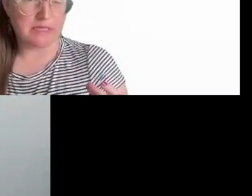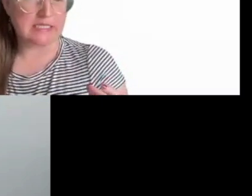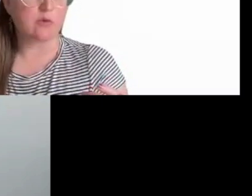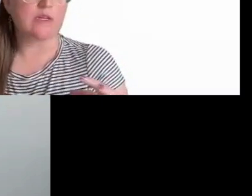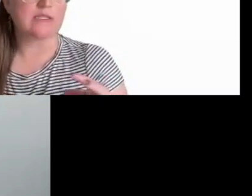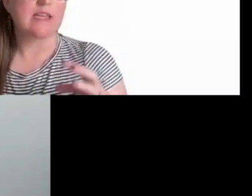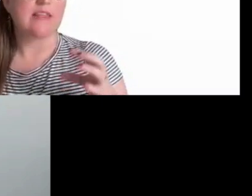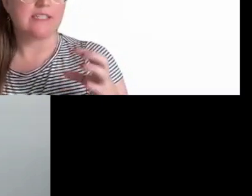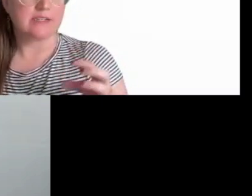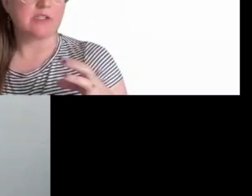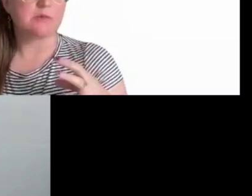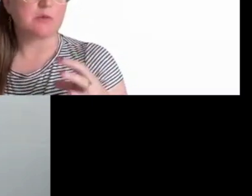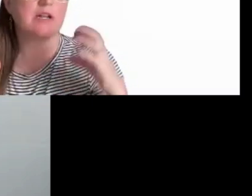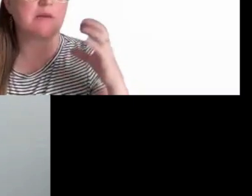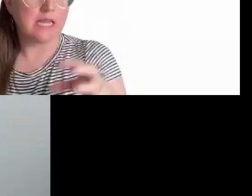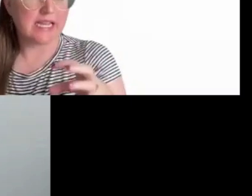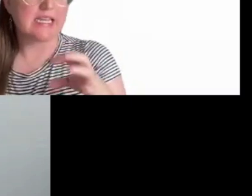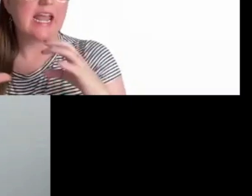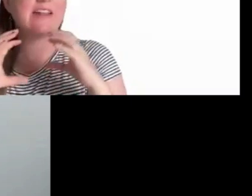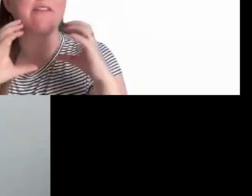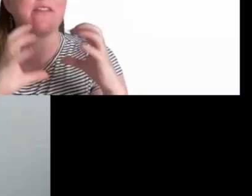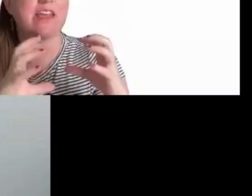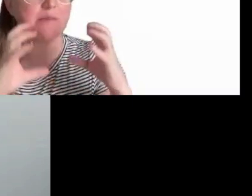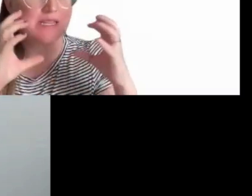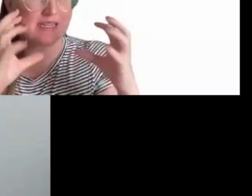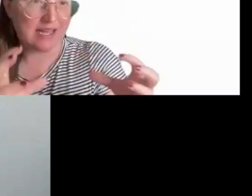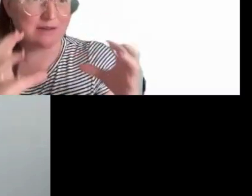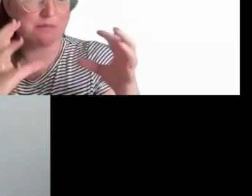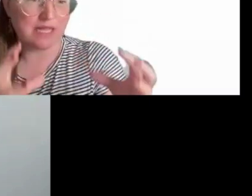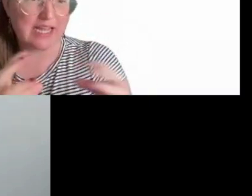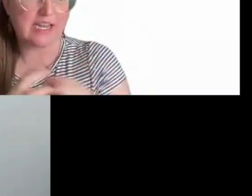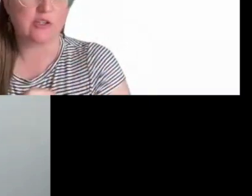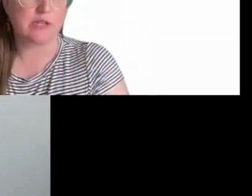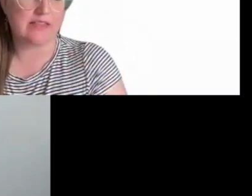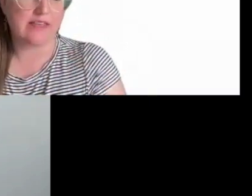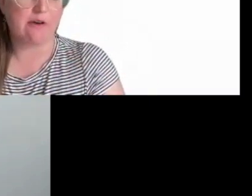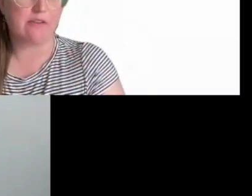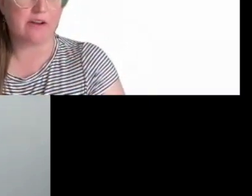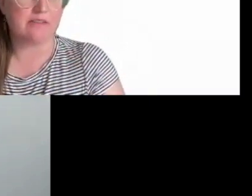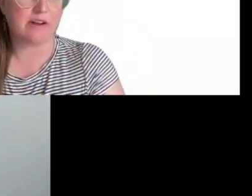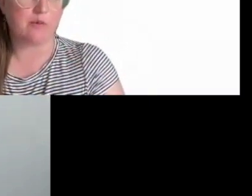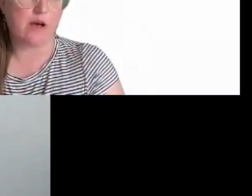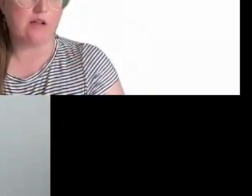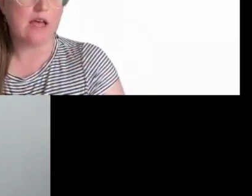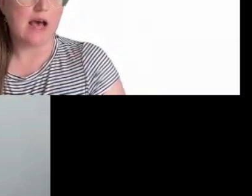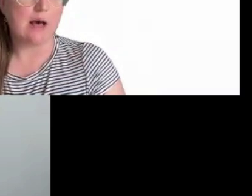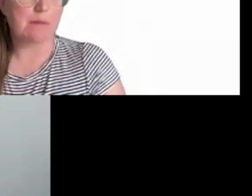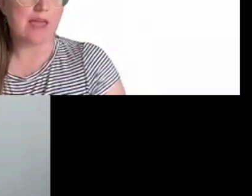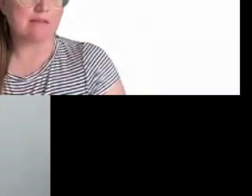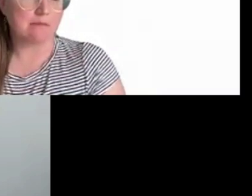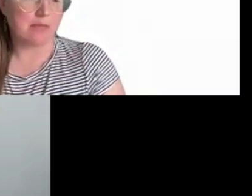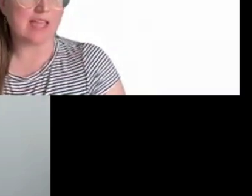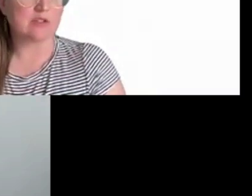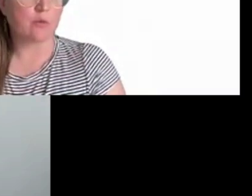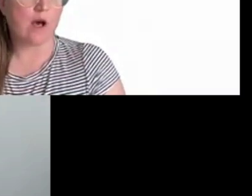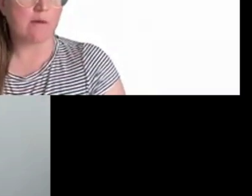about, Melinda, was the difference between a plan and a family-led plan, and you laid that out very, very well.